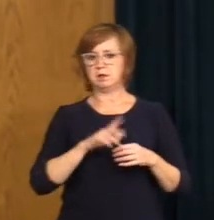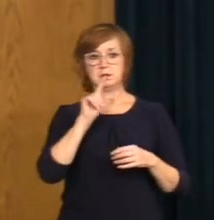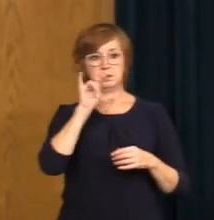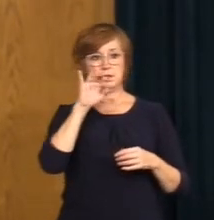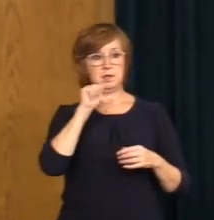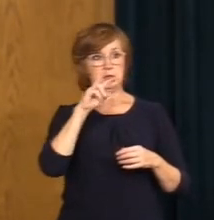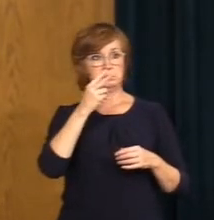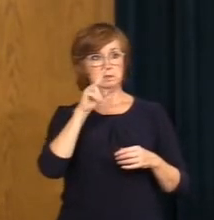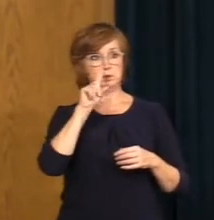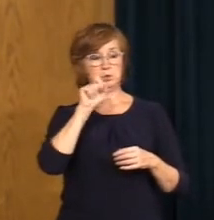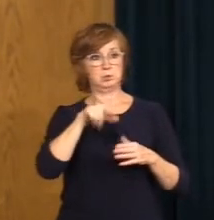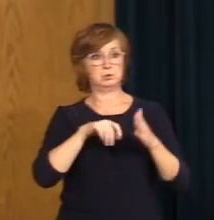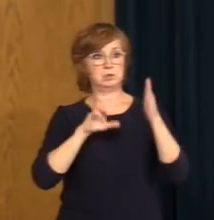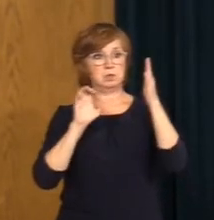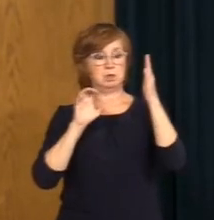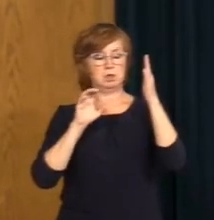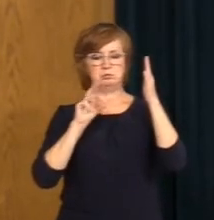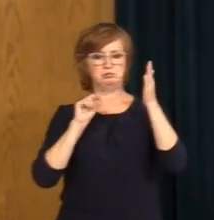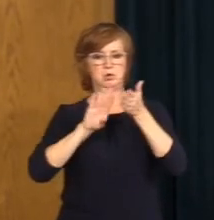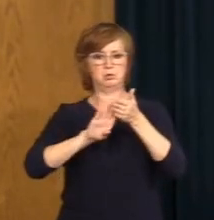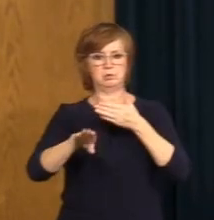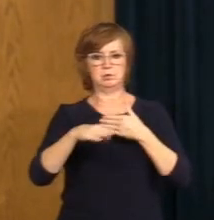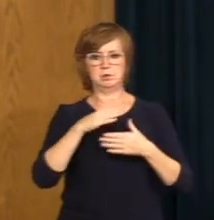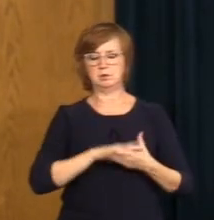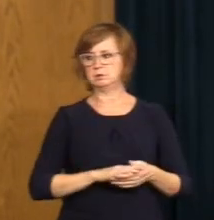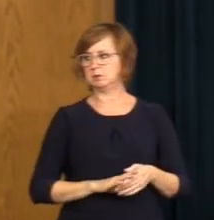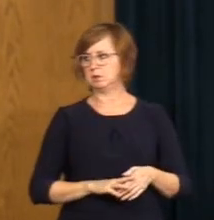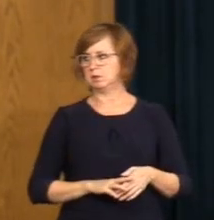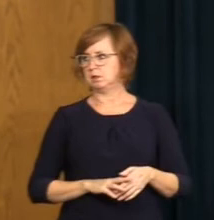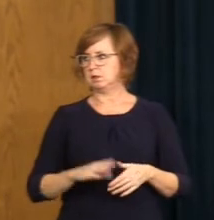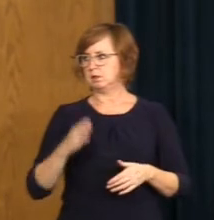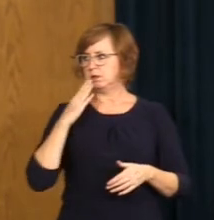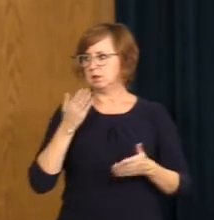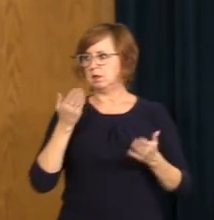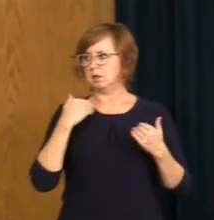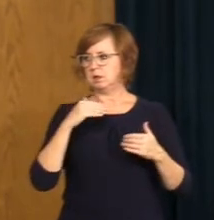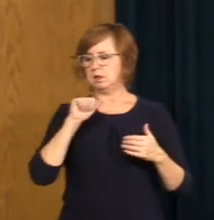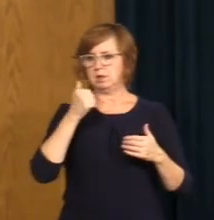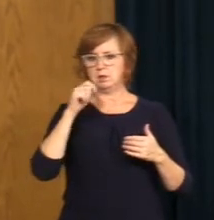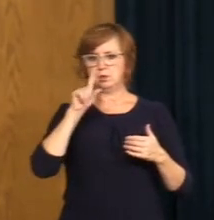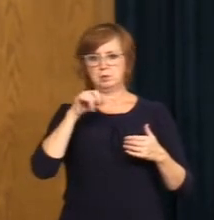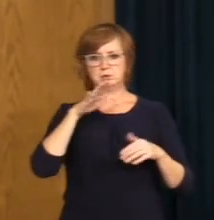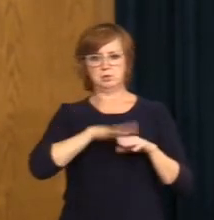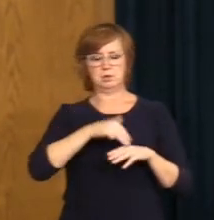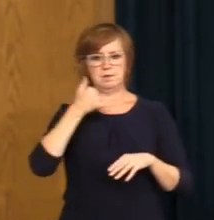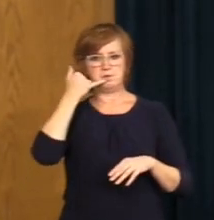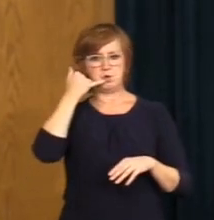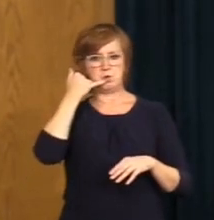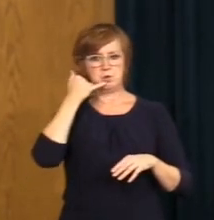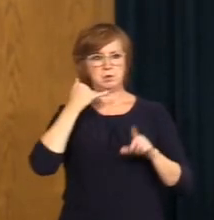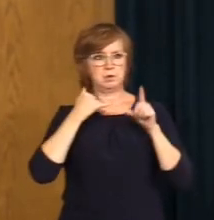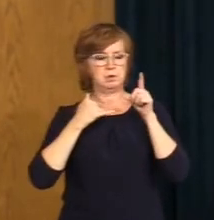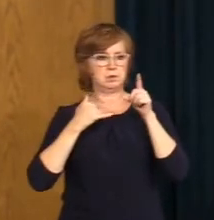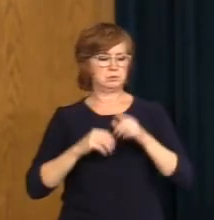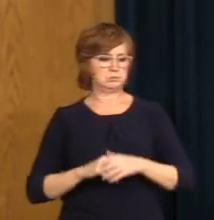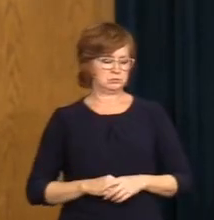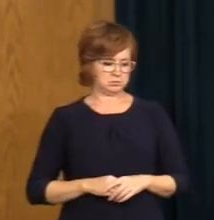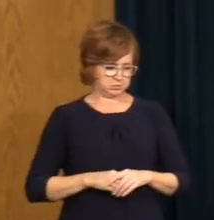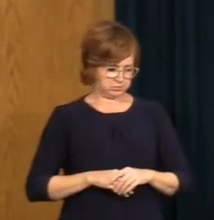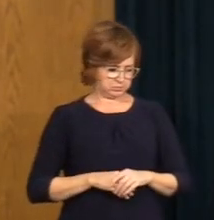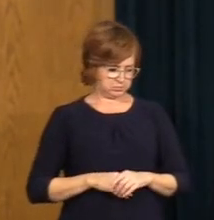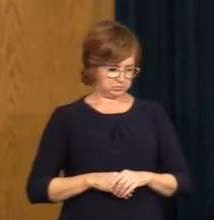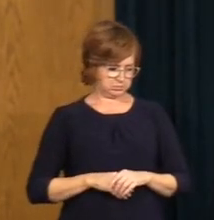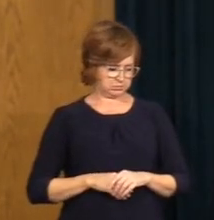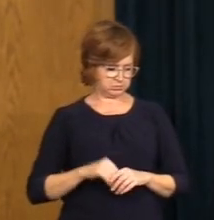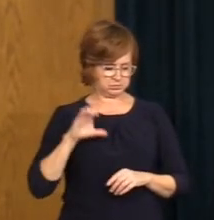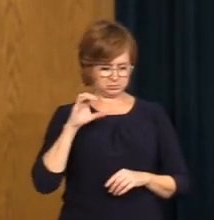Tia, follow-up? No, not at this time. Thank you. All right, we have another caller. Moderator? We